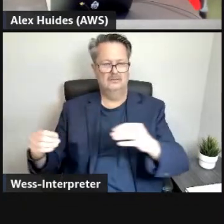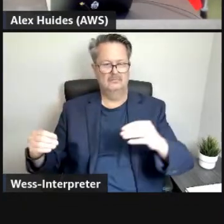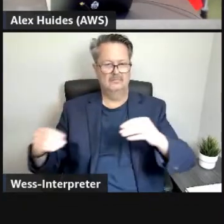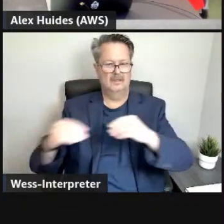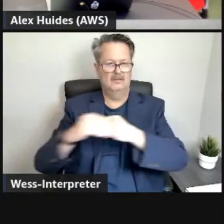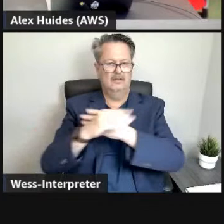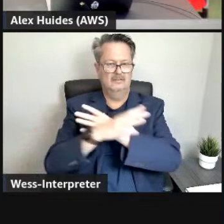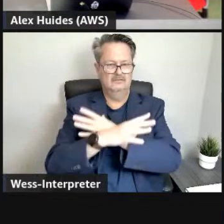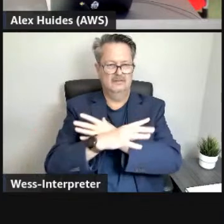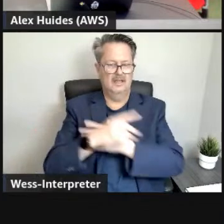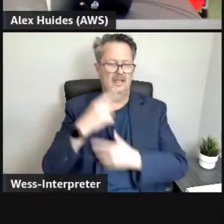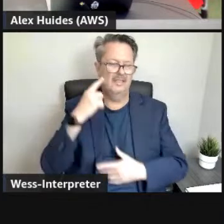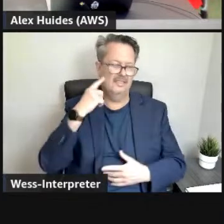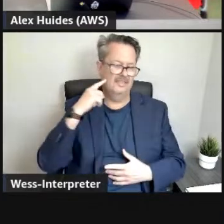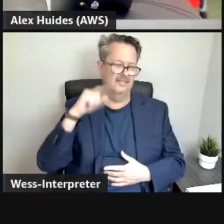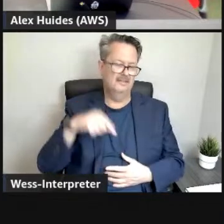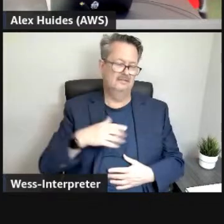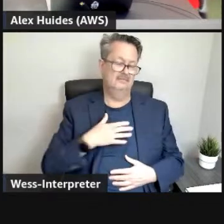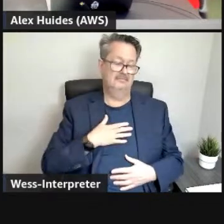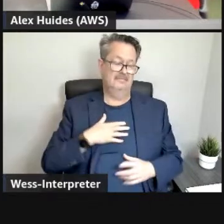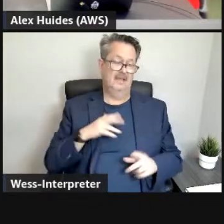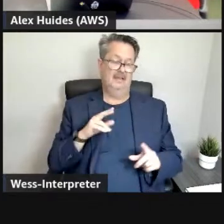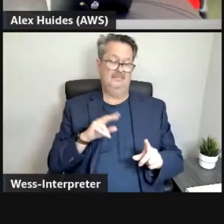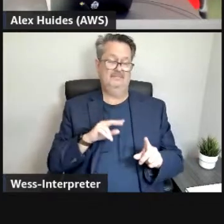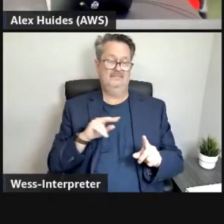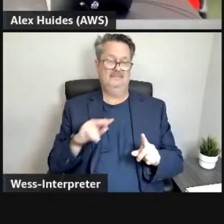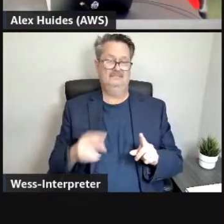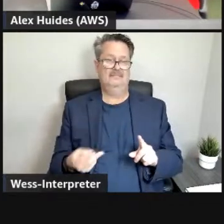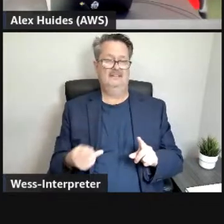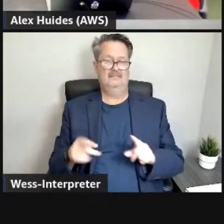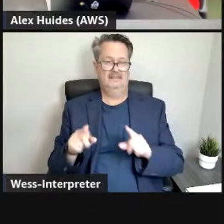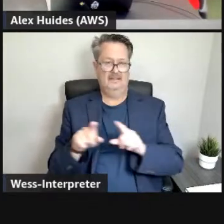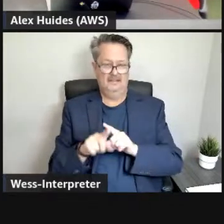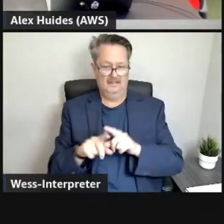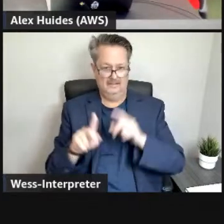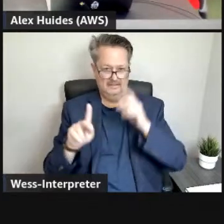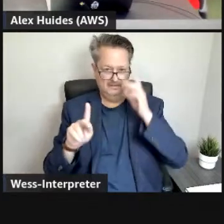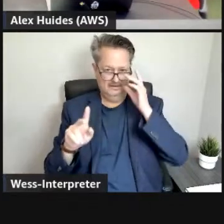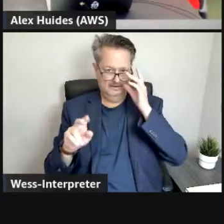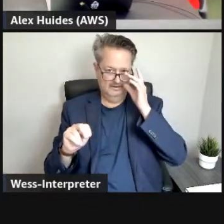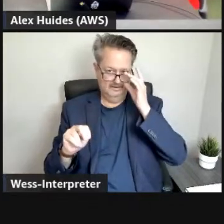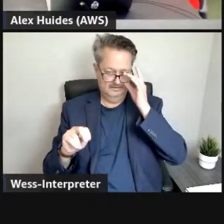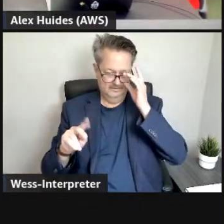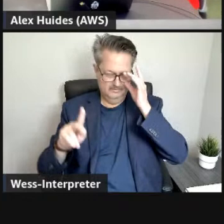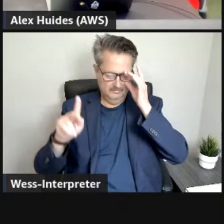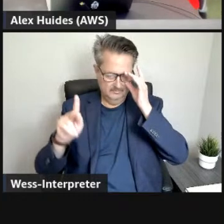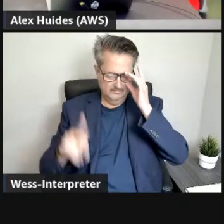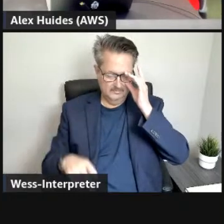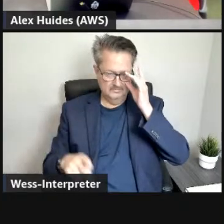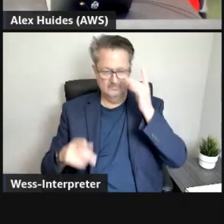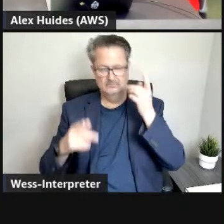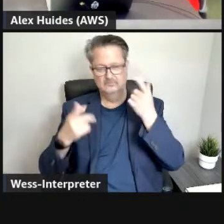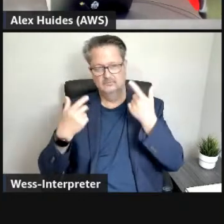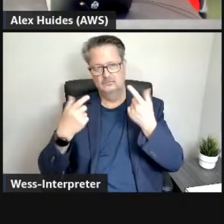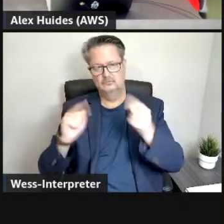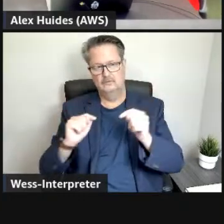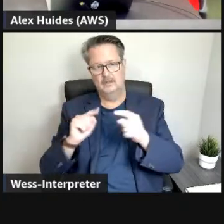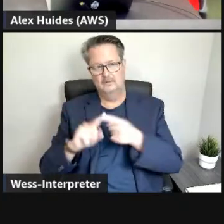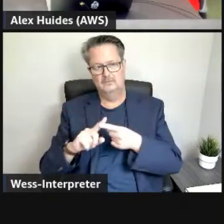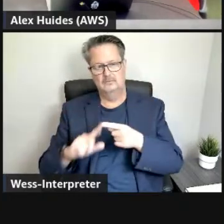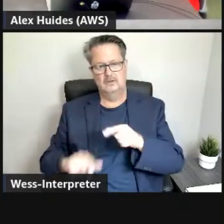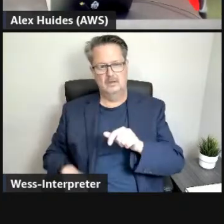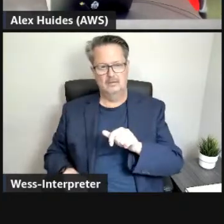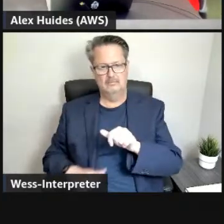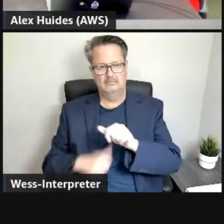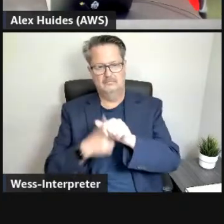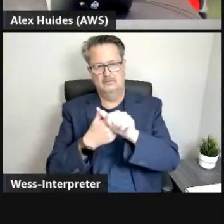is probably, from my perspective as the networking person, just trying to upgrade your cluster to a